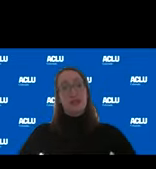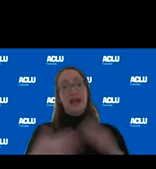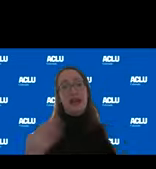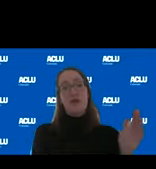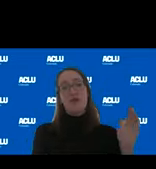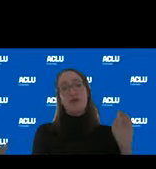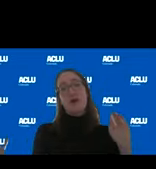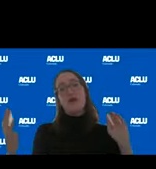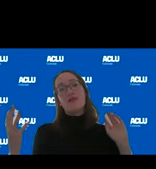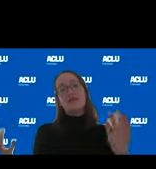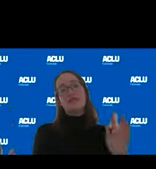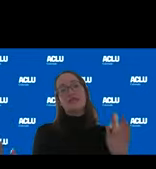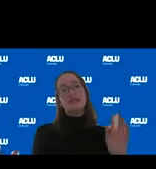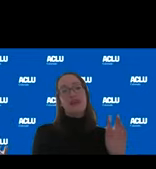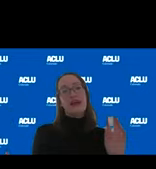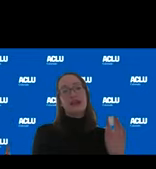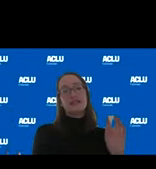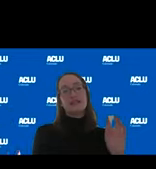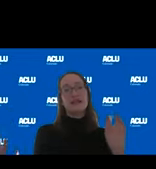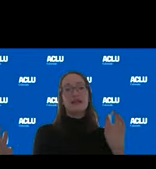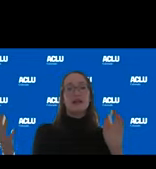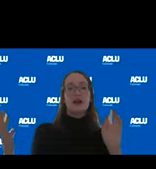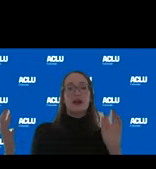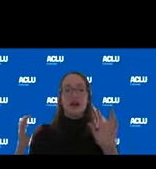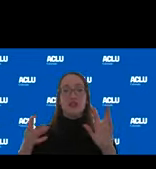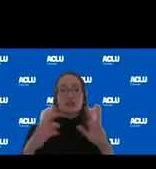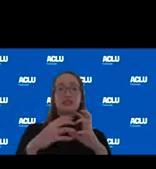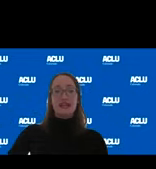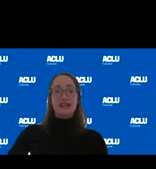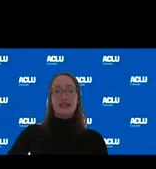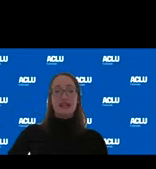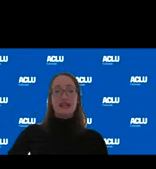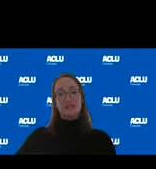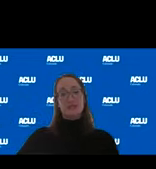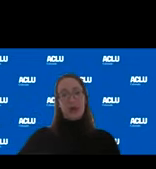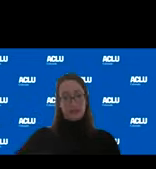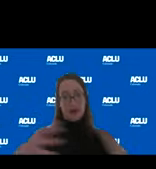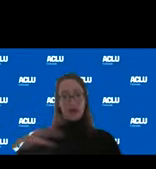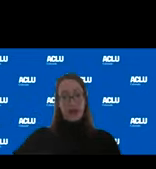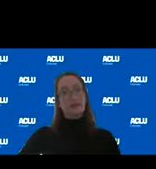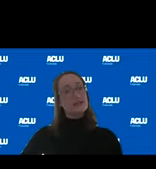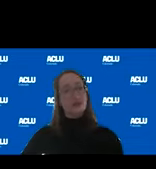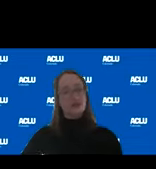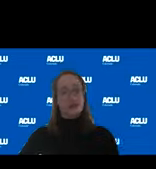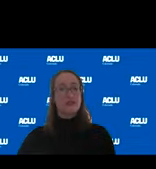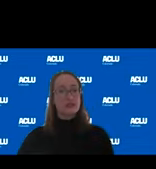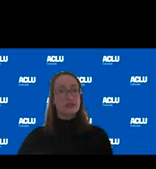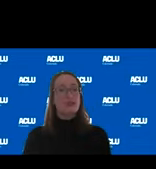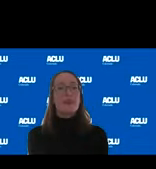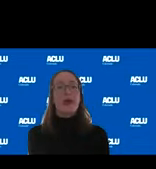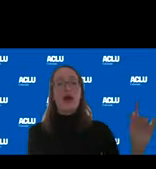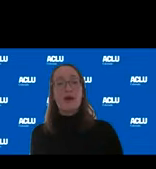traditionally. But now there are a lot of states that just send out absentee ballots automatically to registered